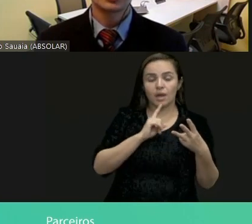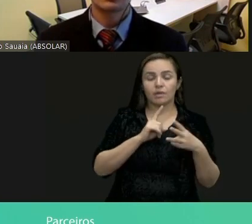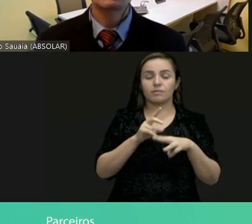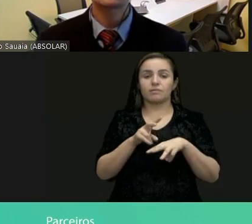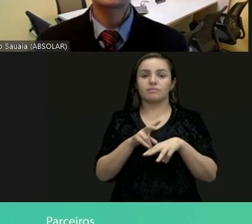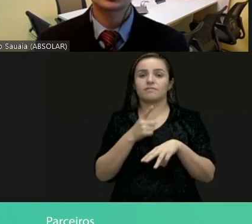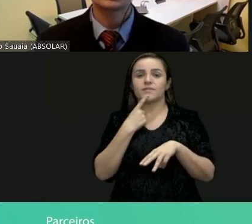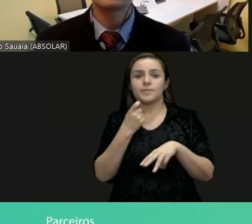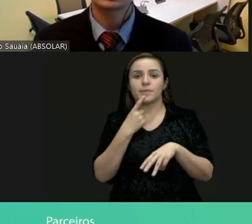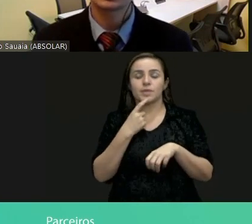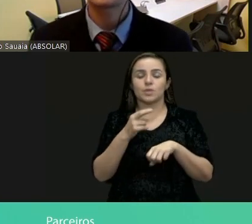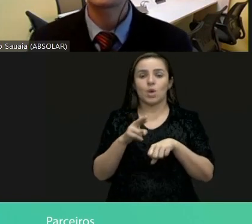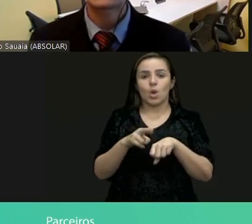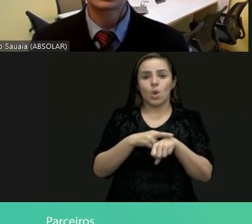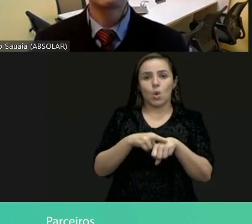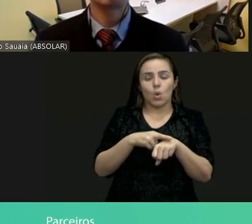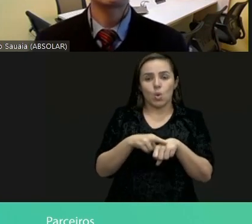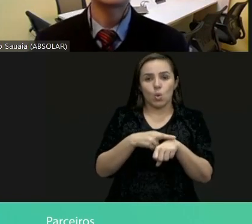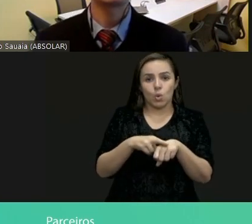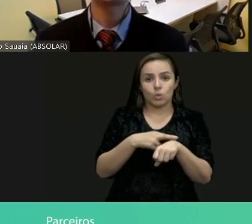Yellow or red or purple,